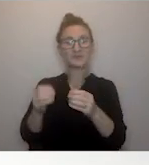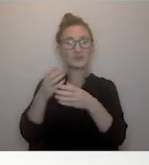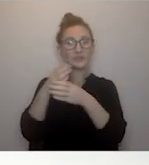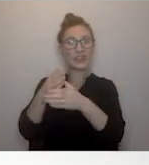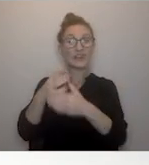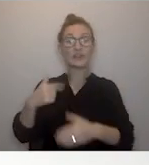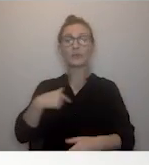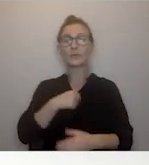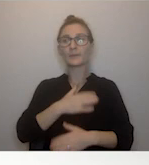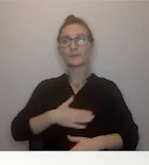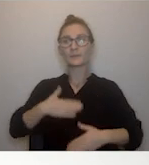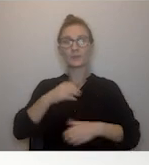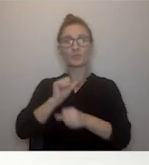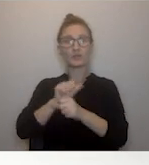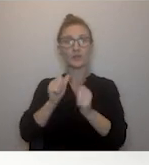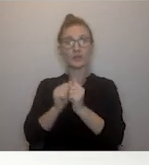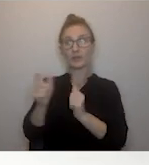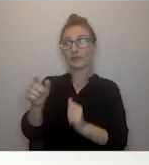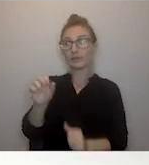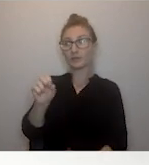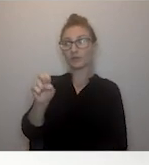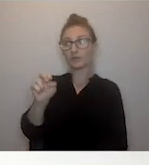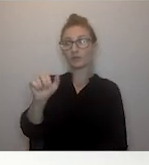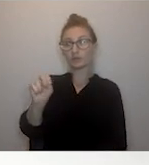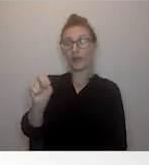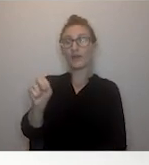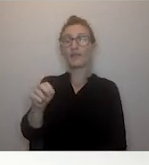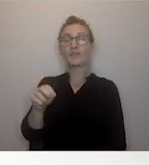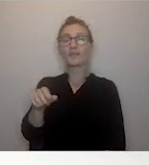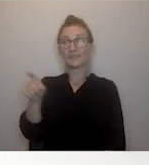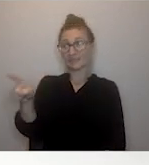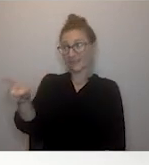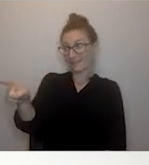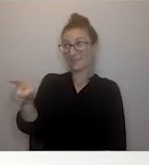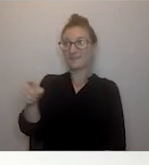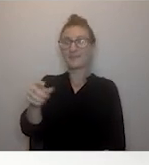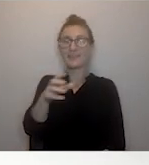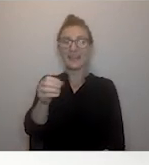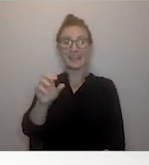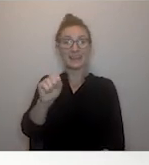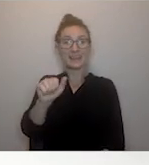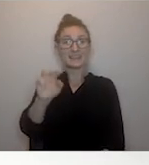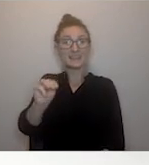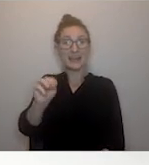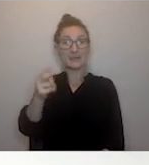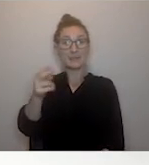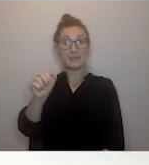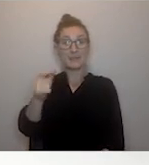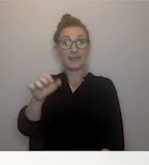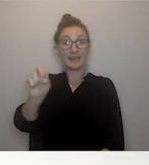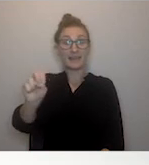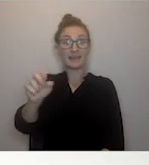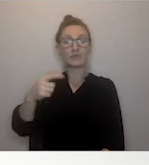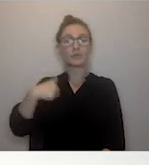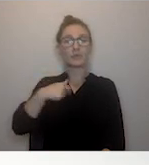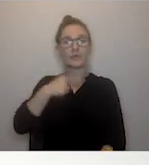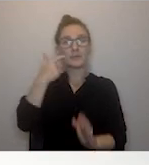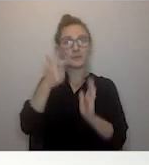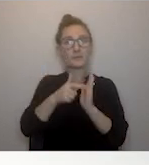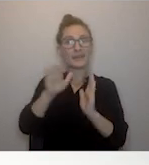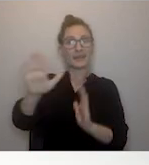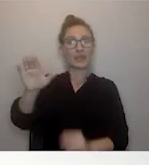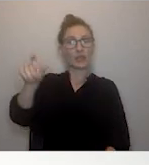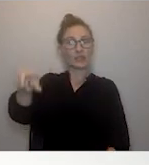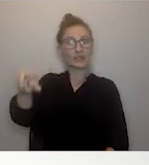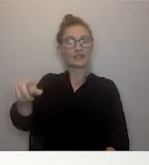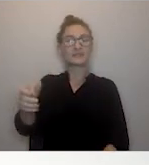I appreciate you sharing that. We've loved working with Sean, and yeah, it was Sean and Sam Hagen were our 2 students that we started to really